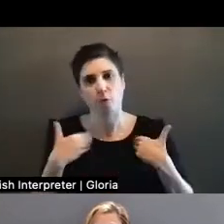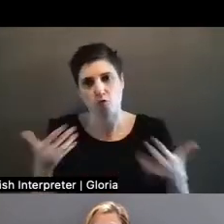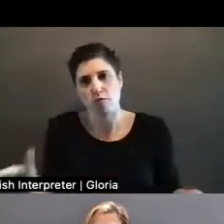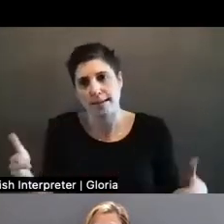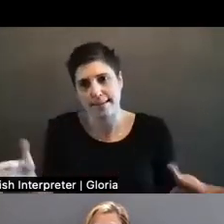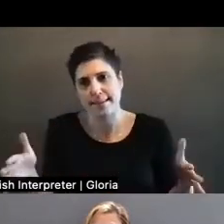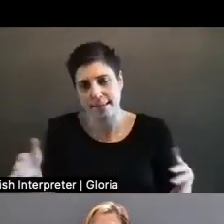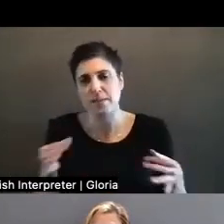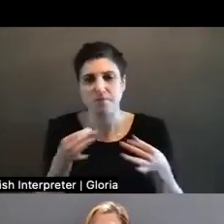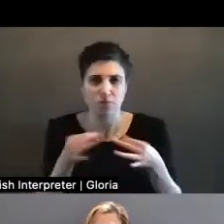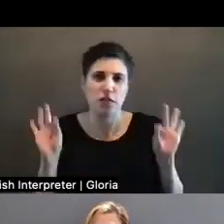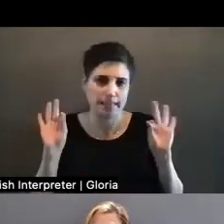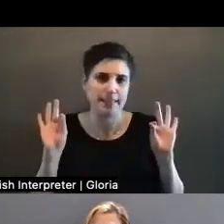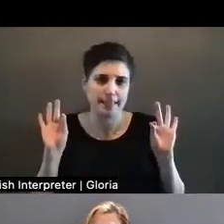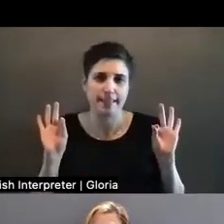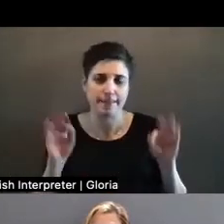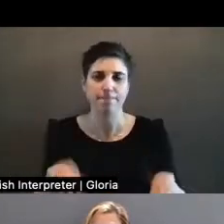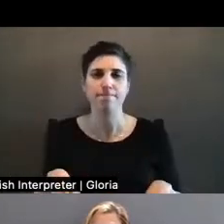particularly